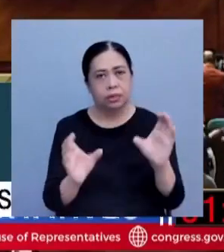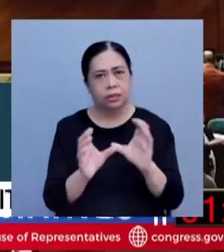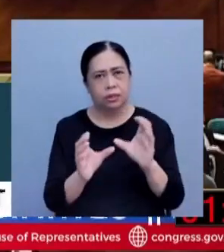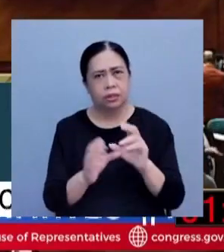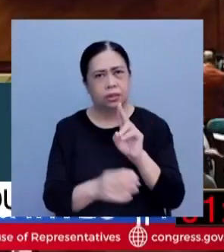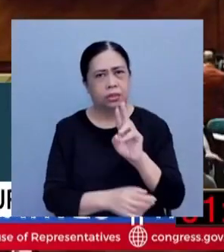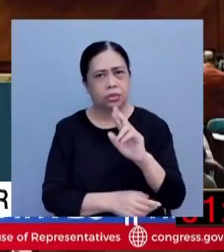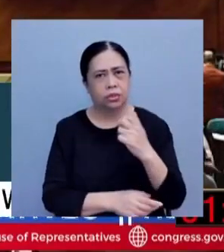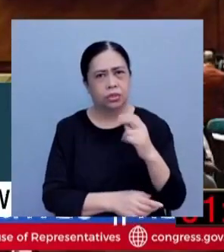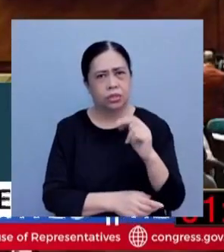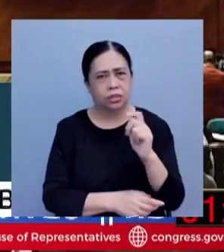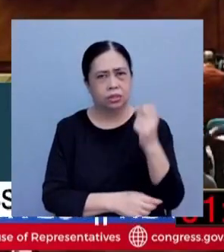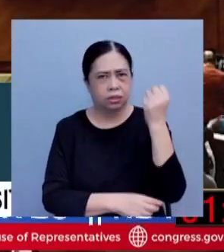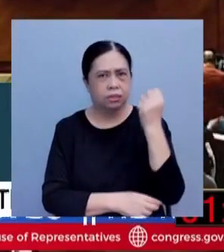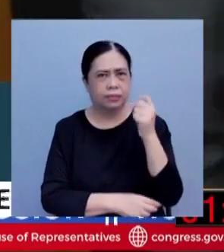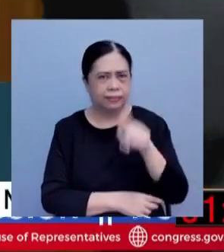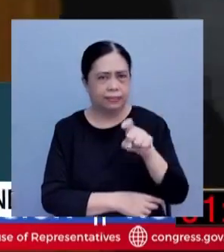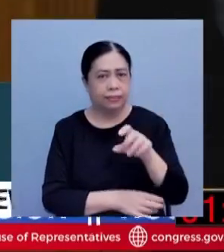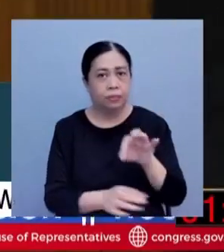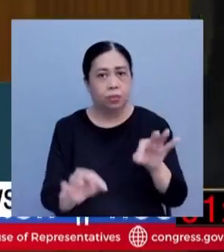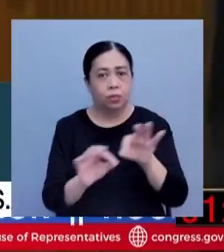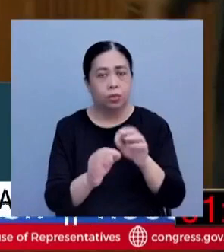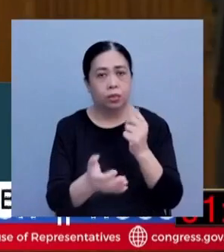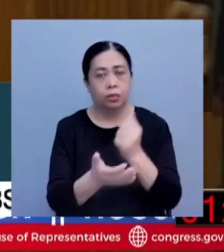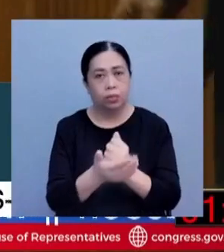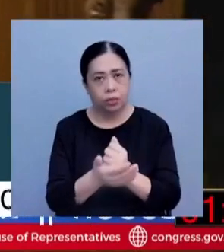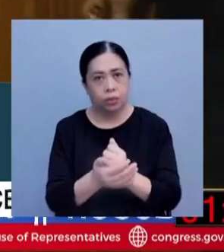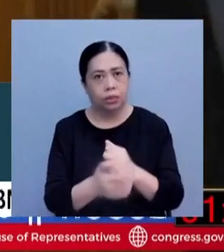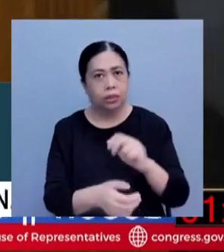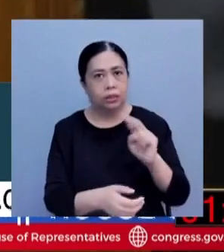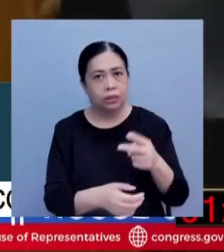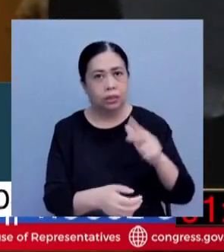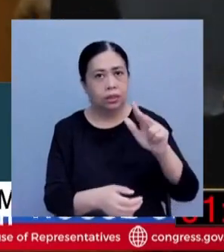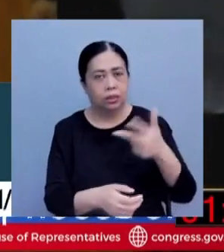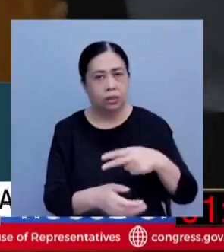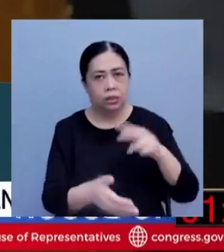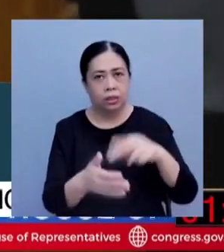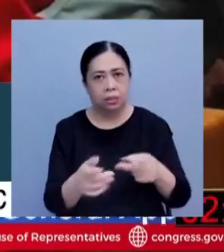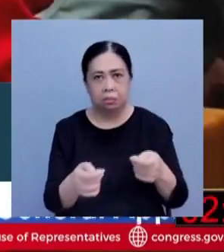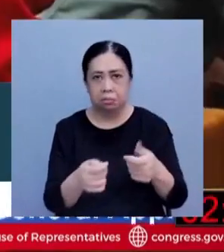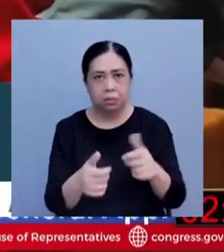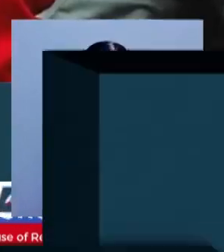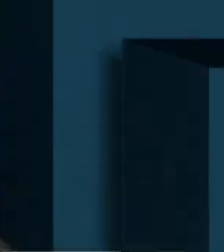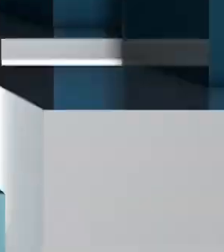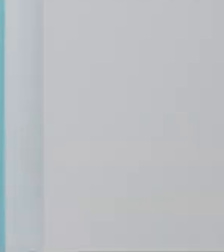urgent, allowing lawmakers to approve the bill on second and third readings on the same day.